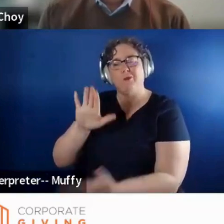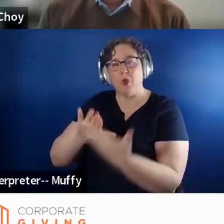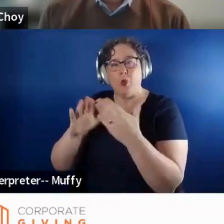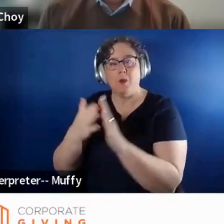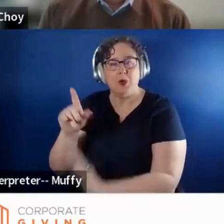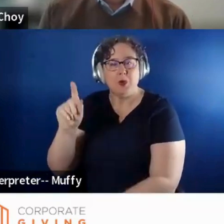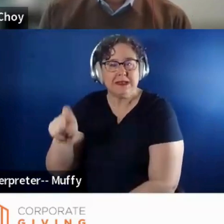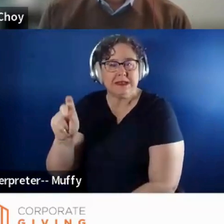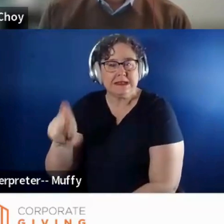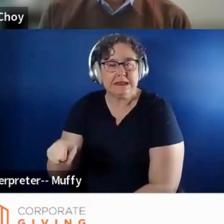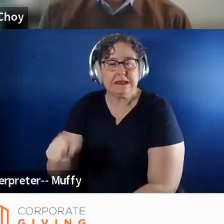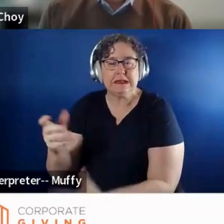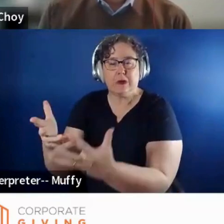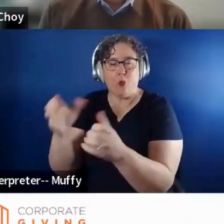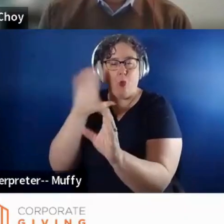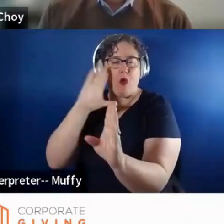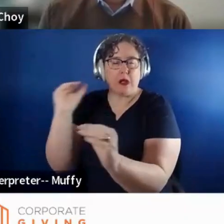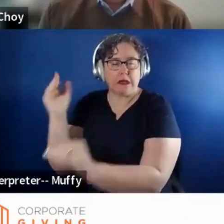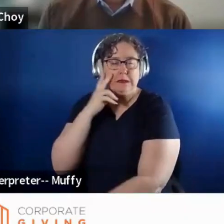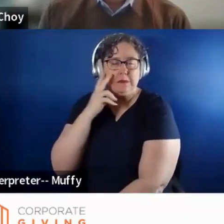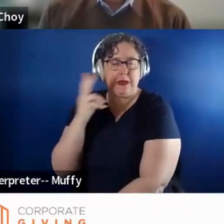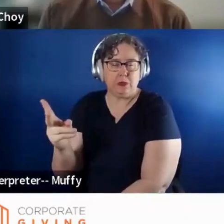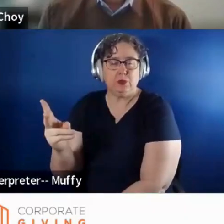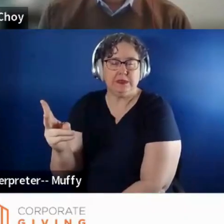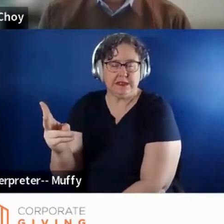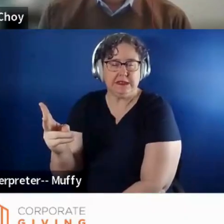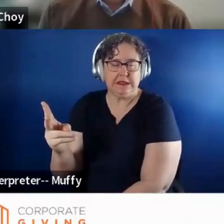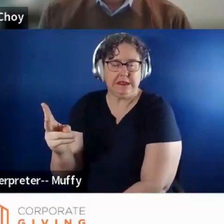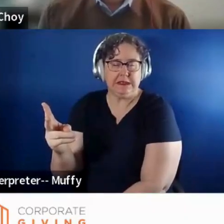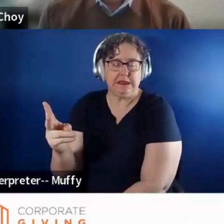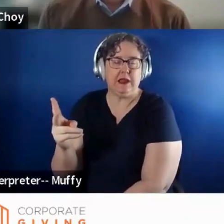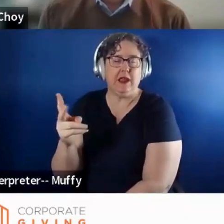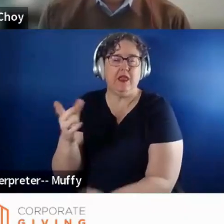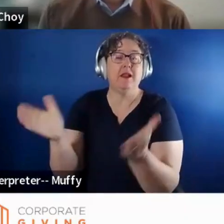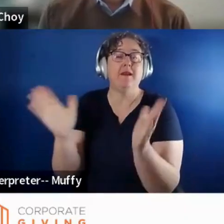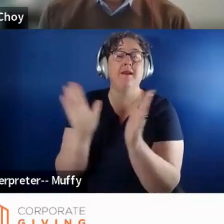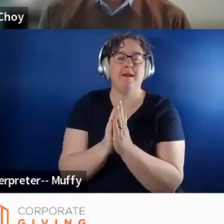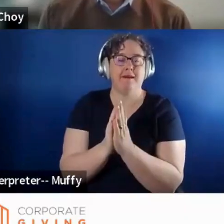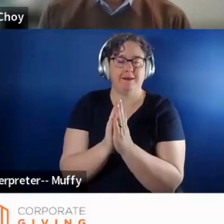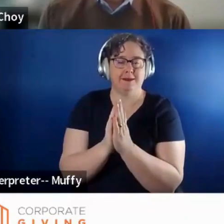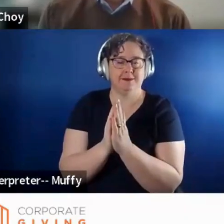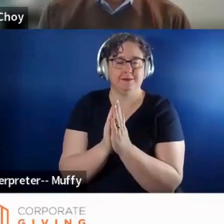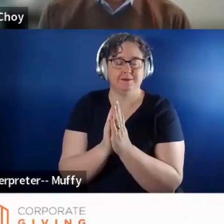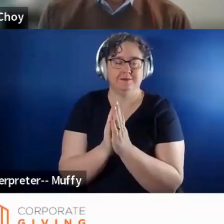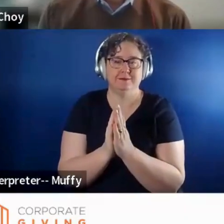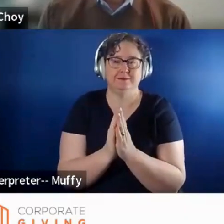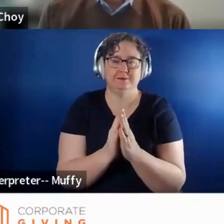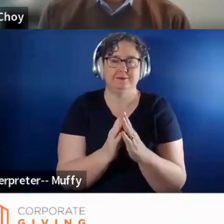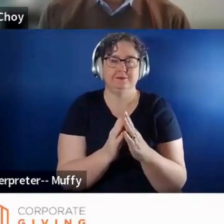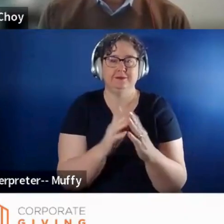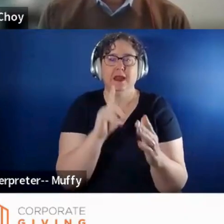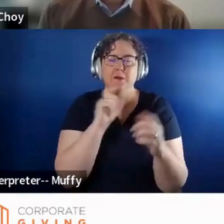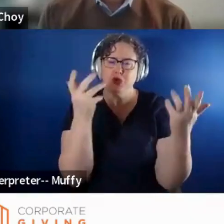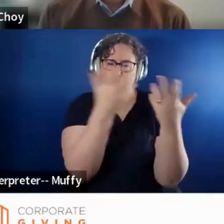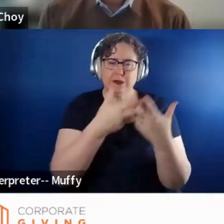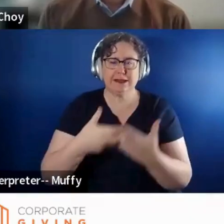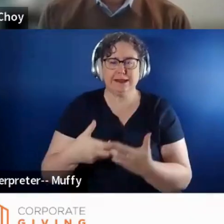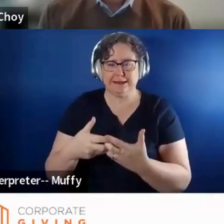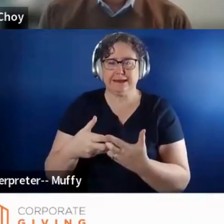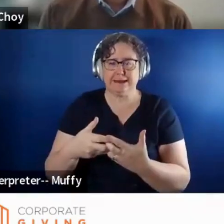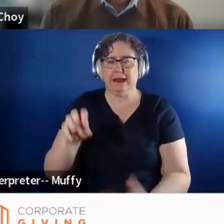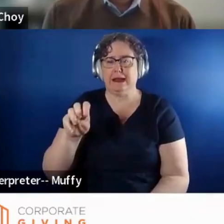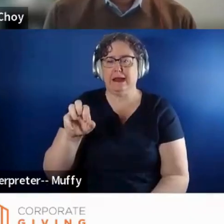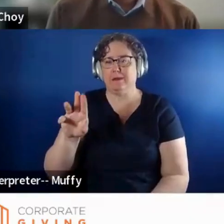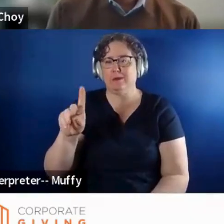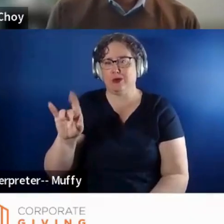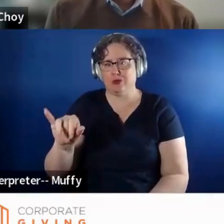need, want, and expect to see there? And then what can you ask for? And make sure it's in alignment, as Randy and Joy